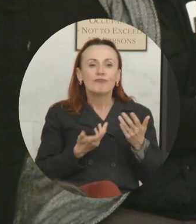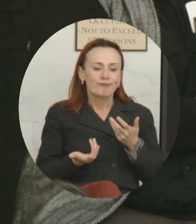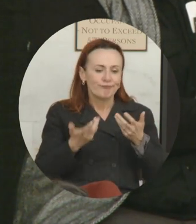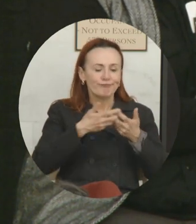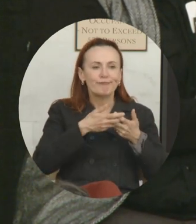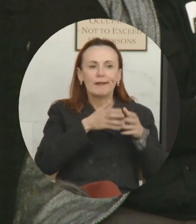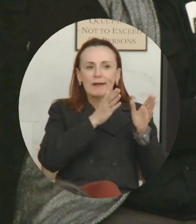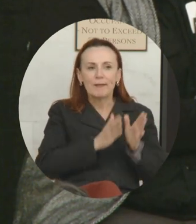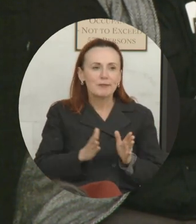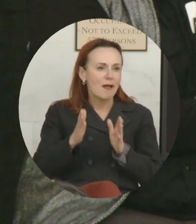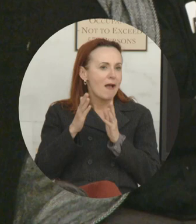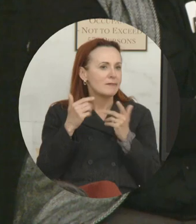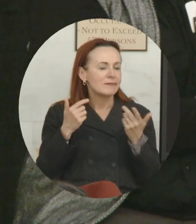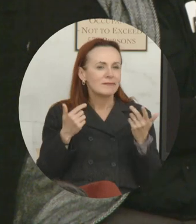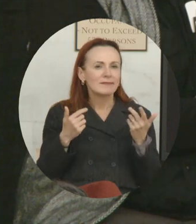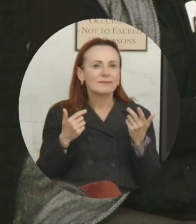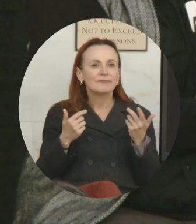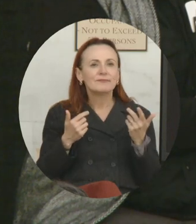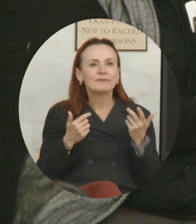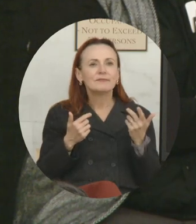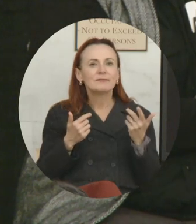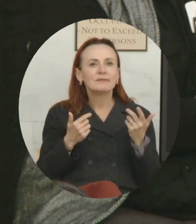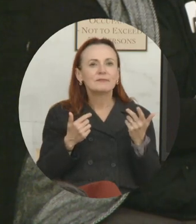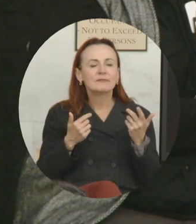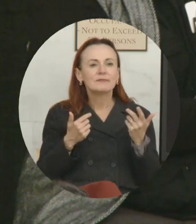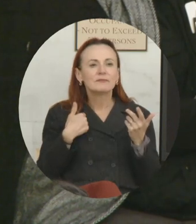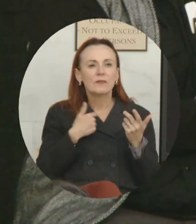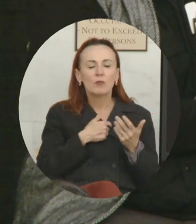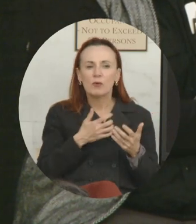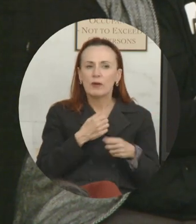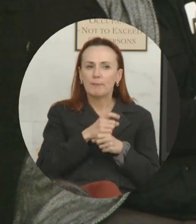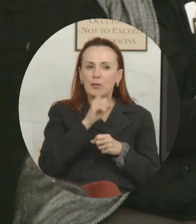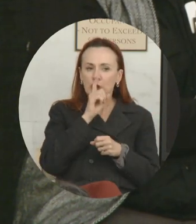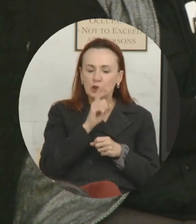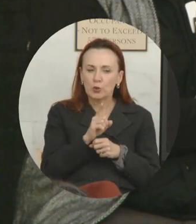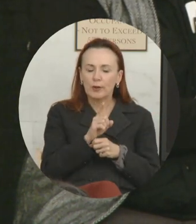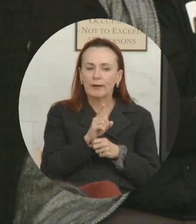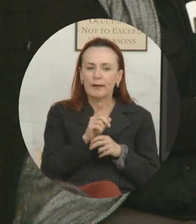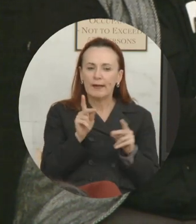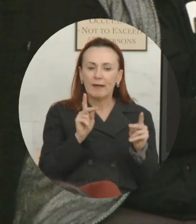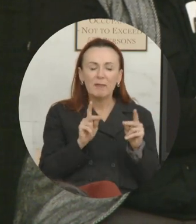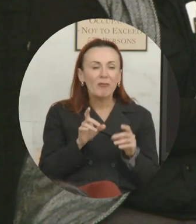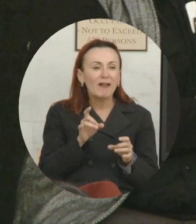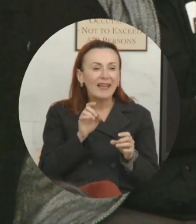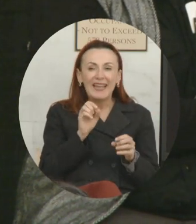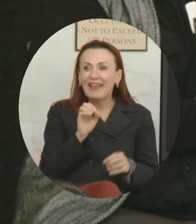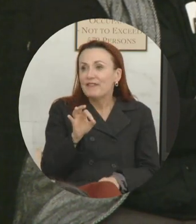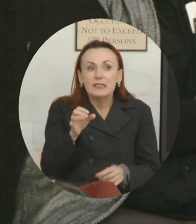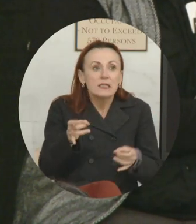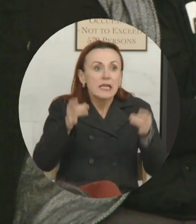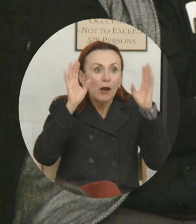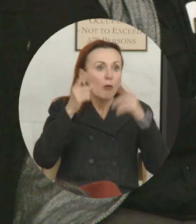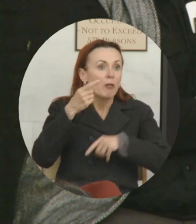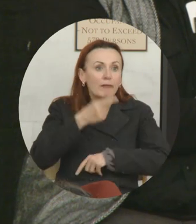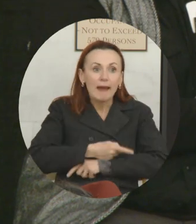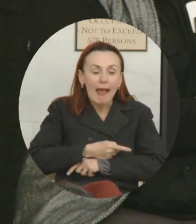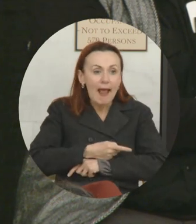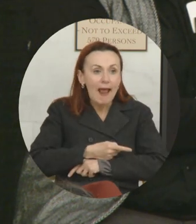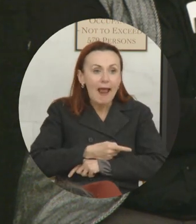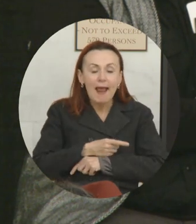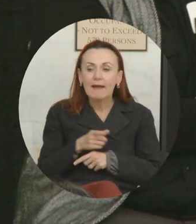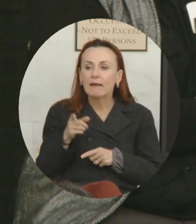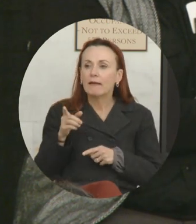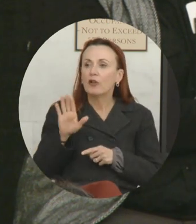that we're working through, to ensure that when people have their worst days, when